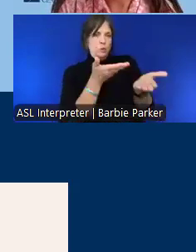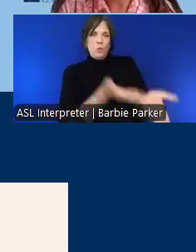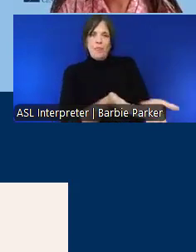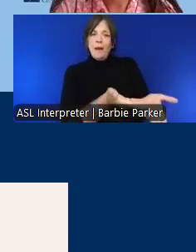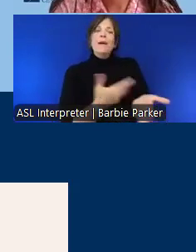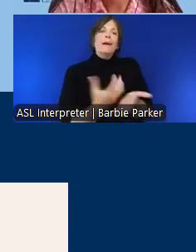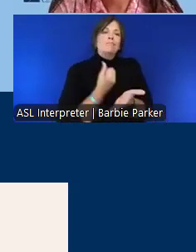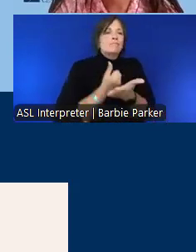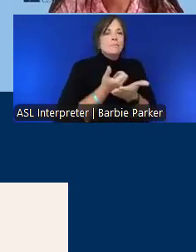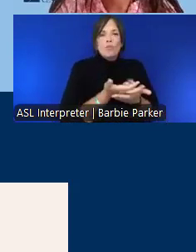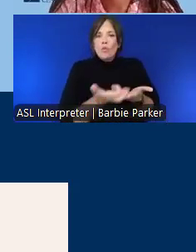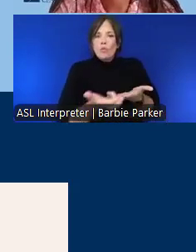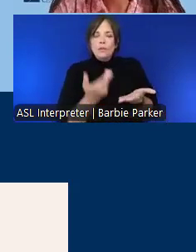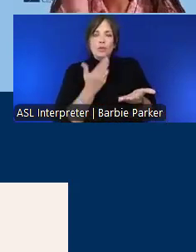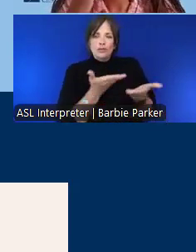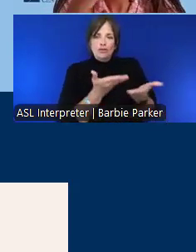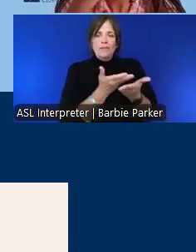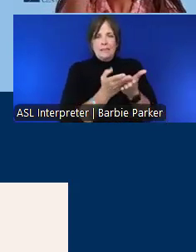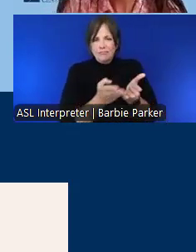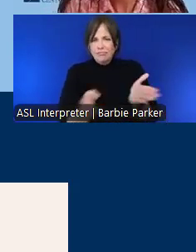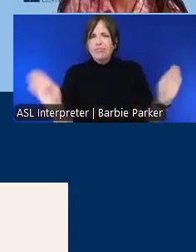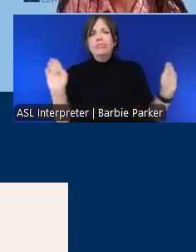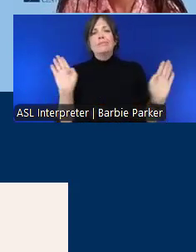access a wider range of services.